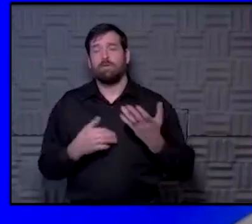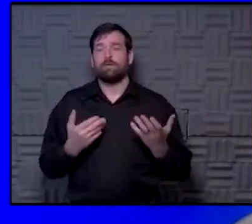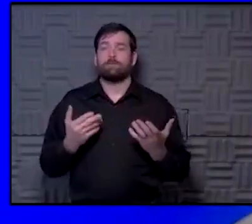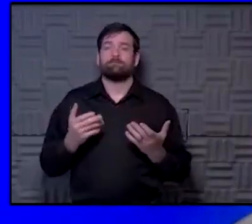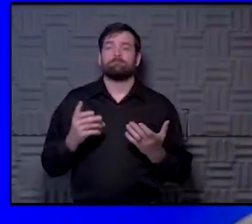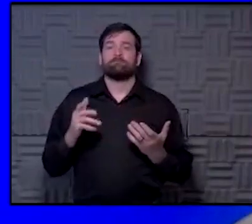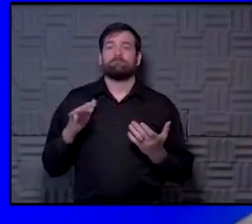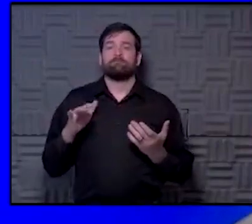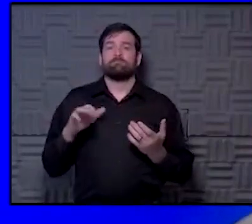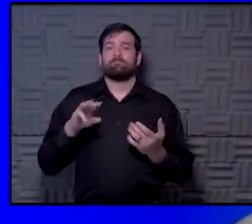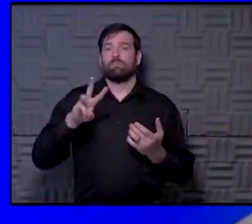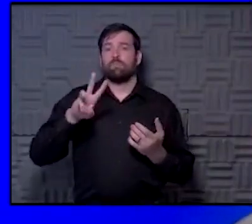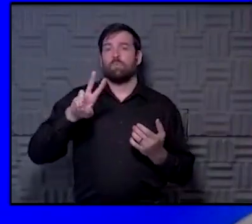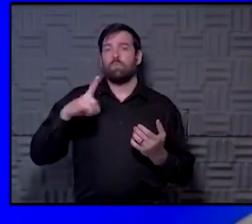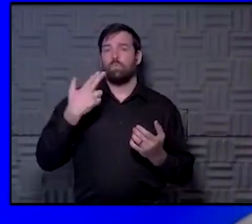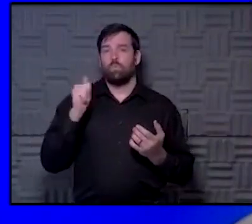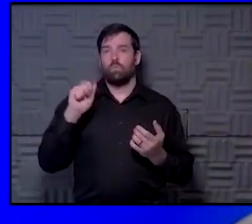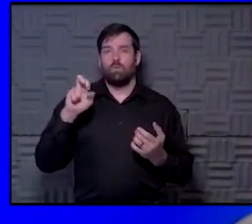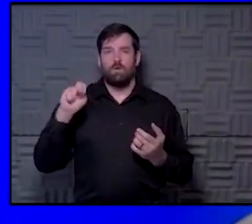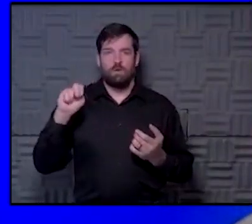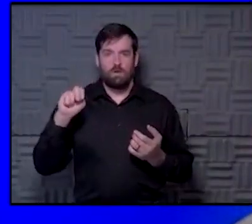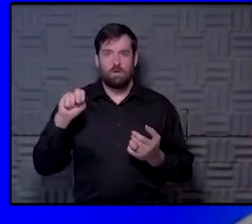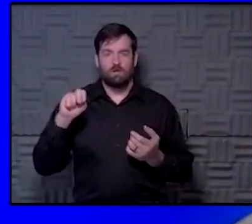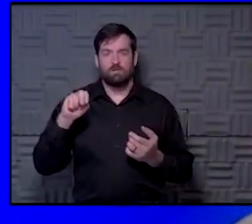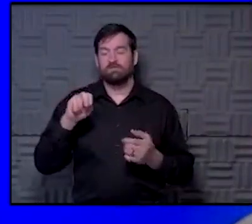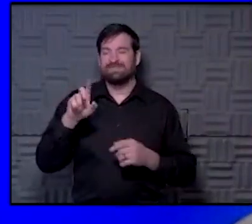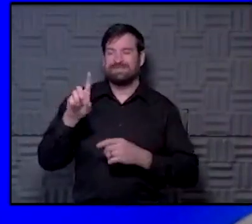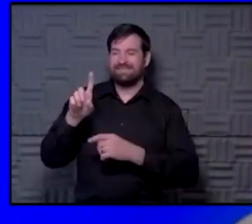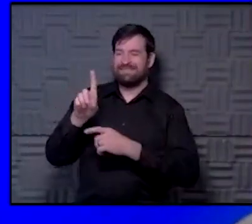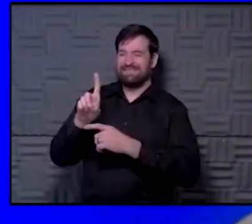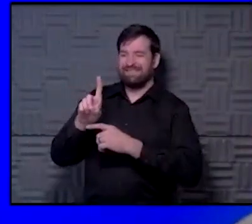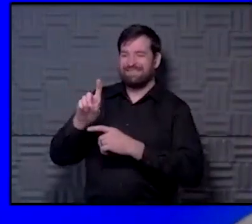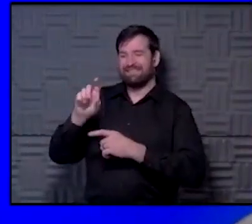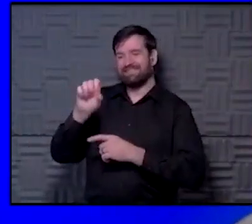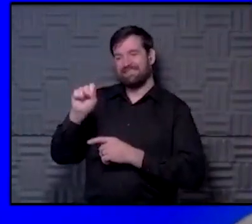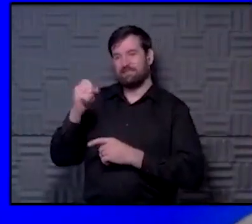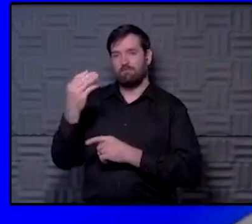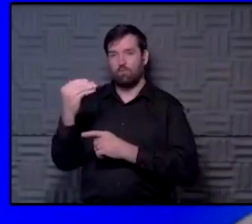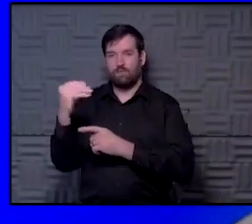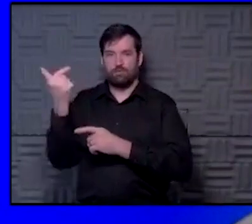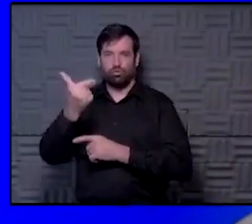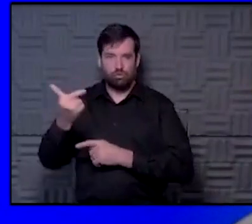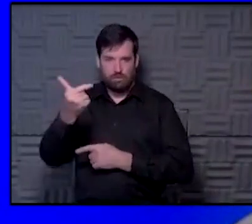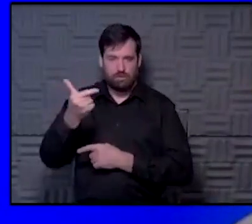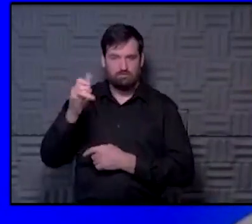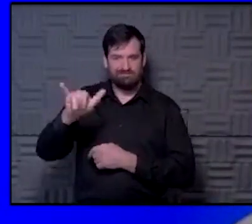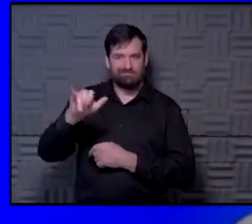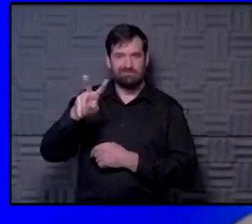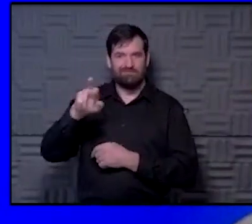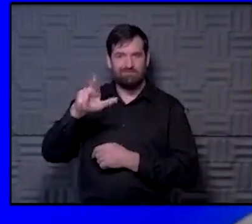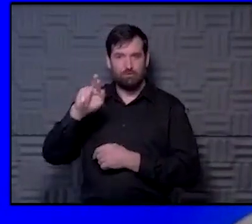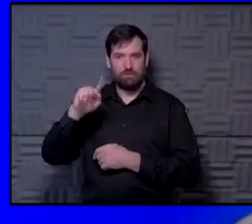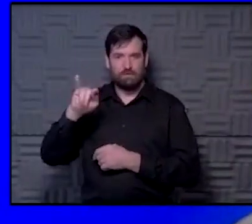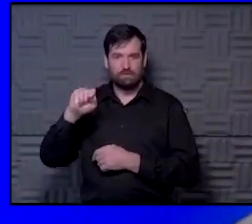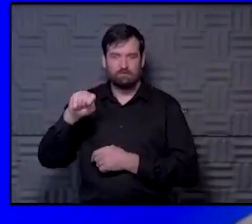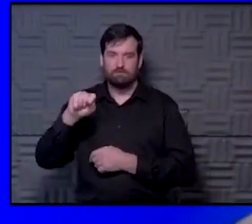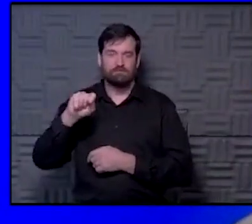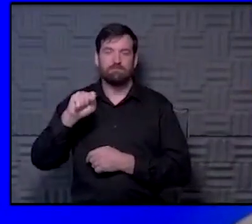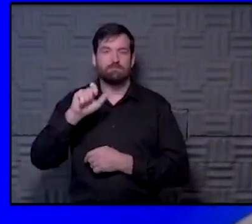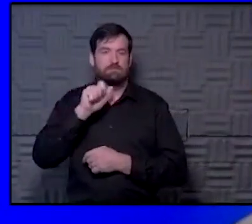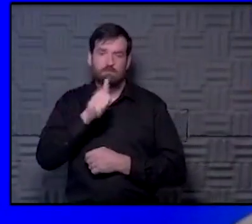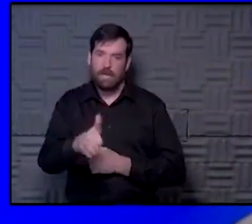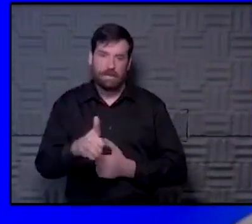to the Wuhan strain or the D614G, one of those variants that was circulating, rather